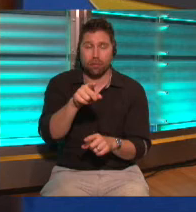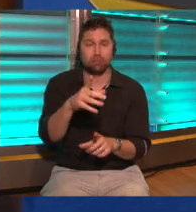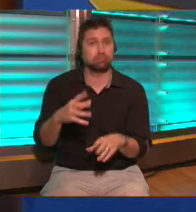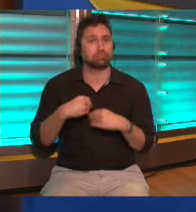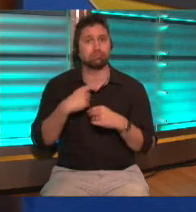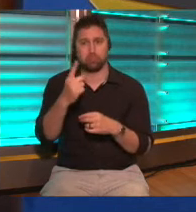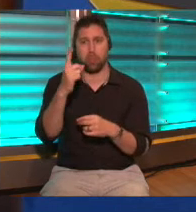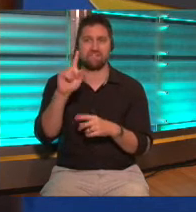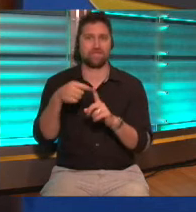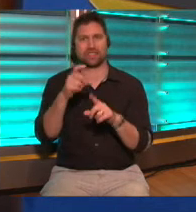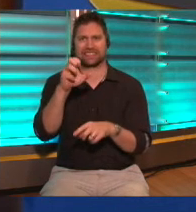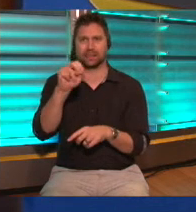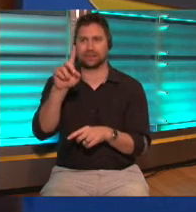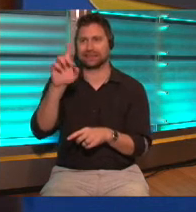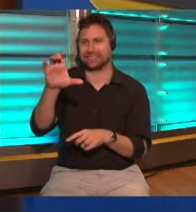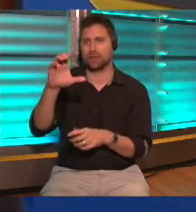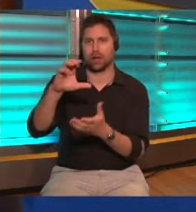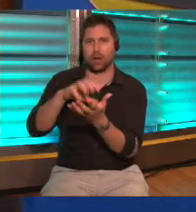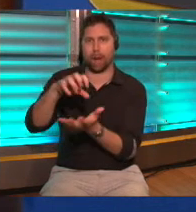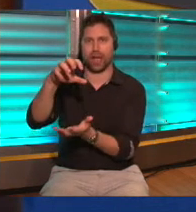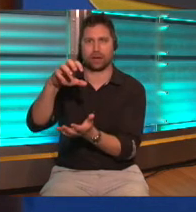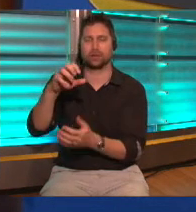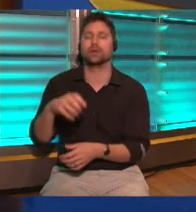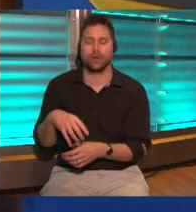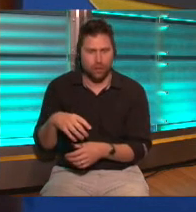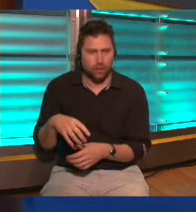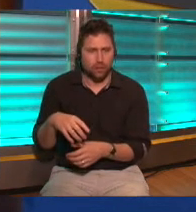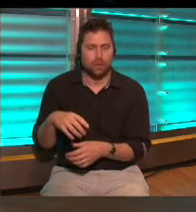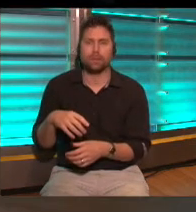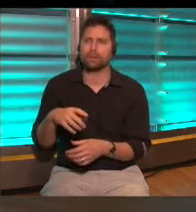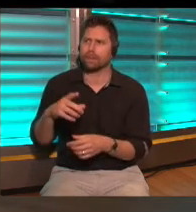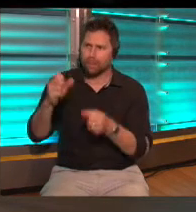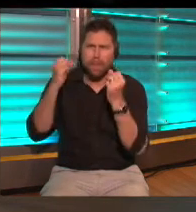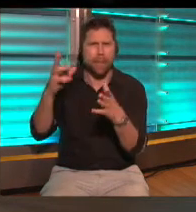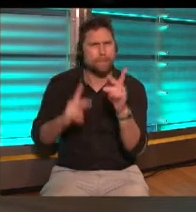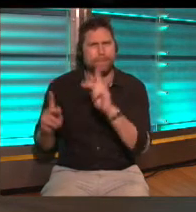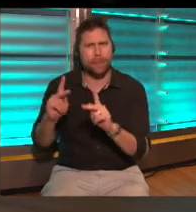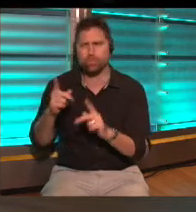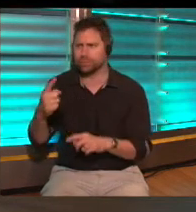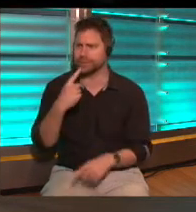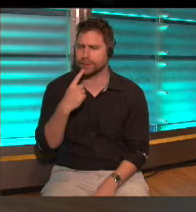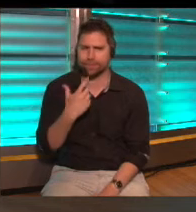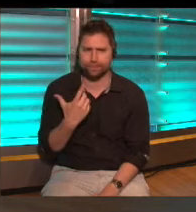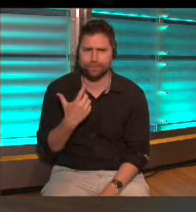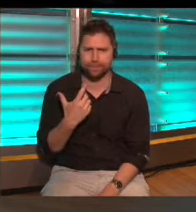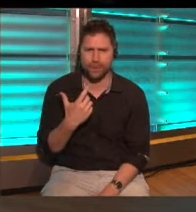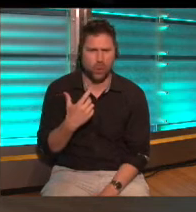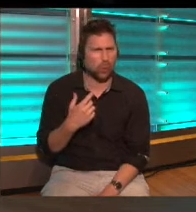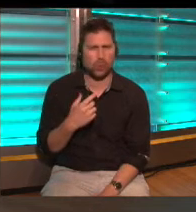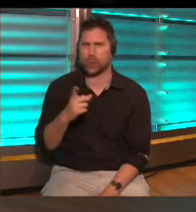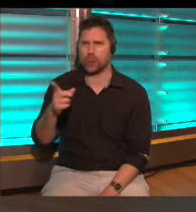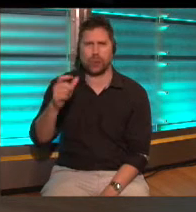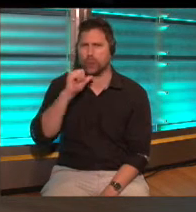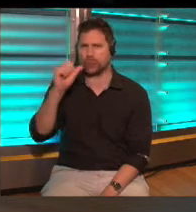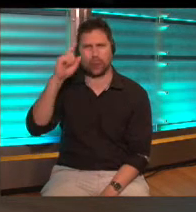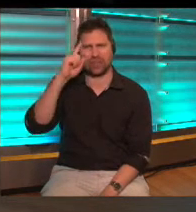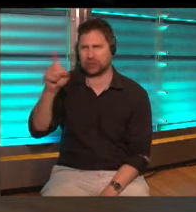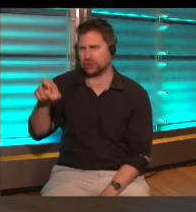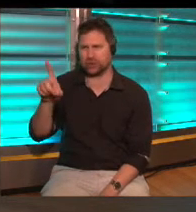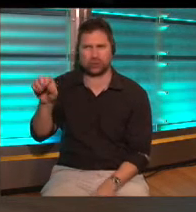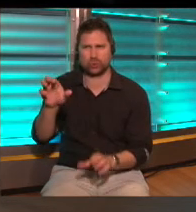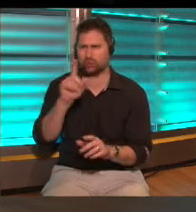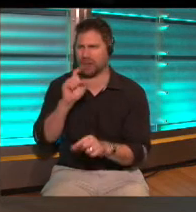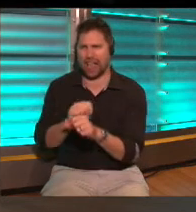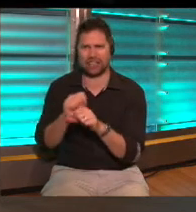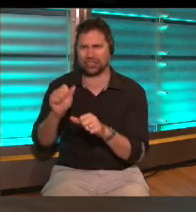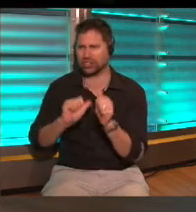first season of DC Cupcakes. And I think there were a lot of people who said, oh, I don't think you guys should do a reality show, you